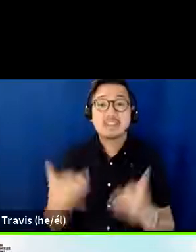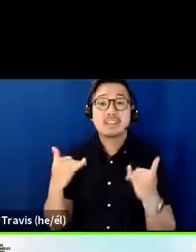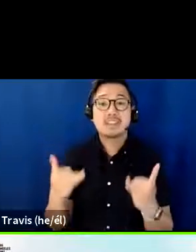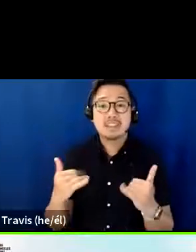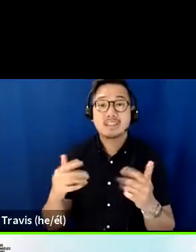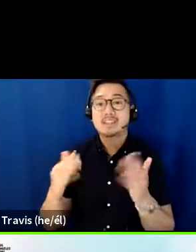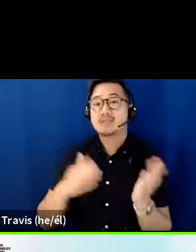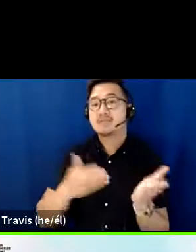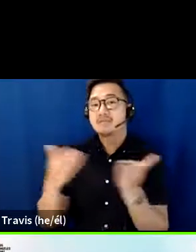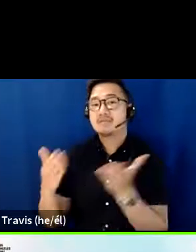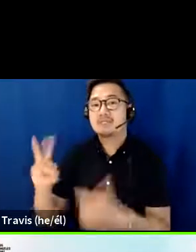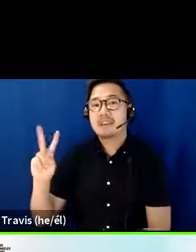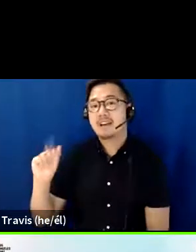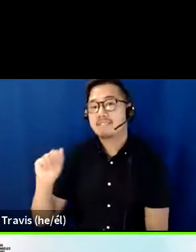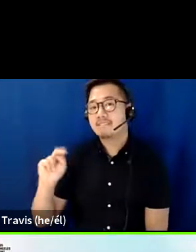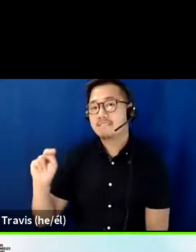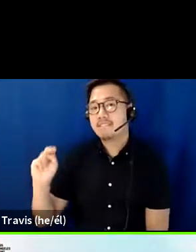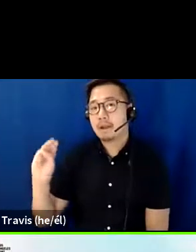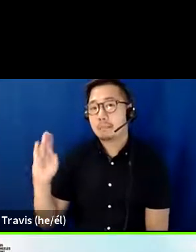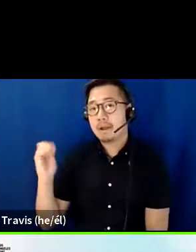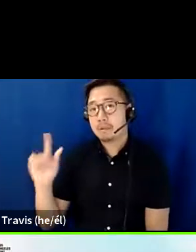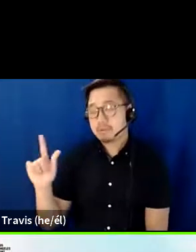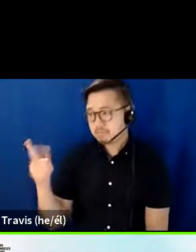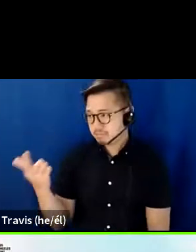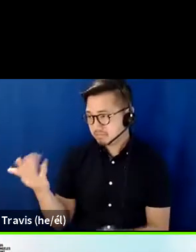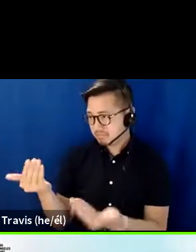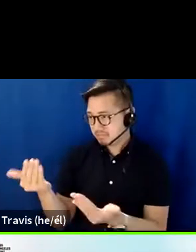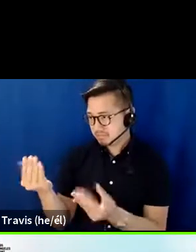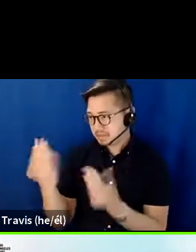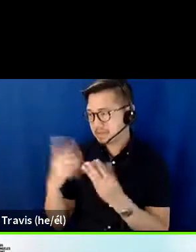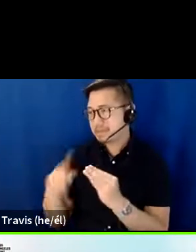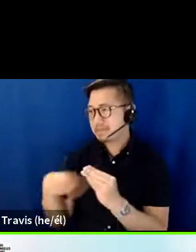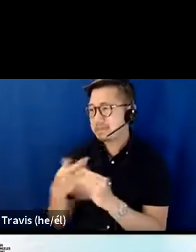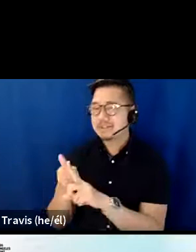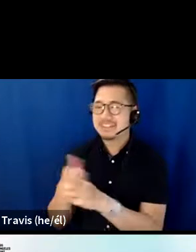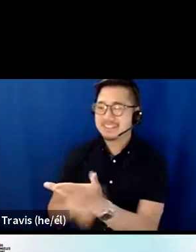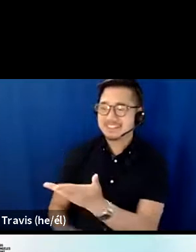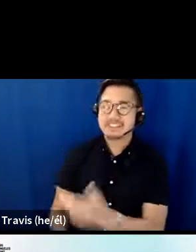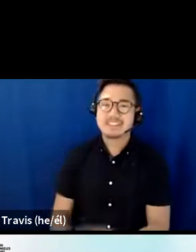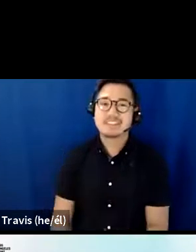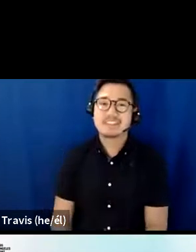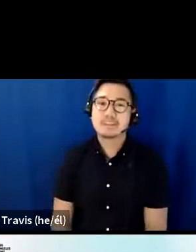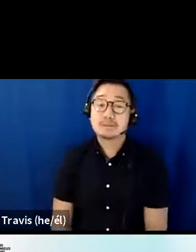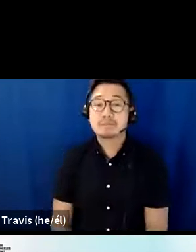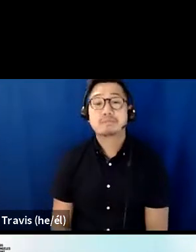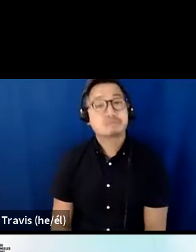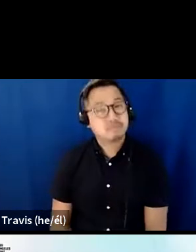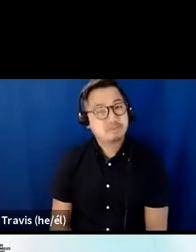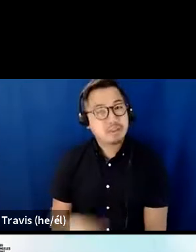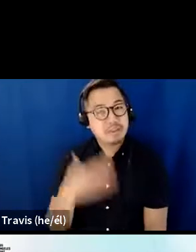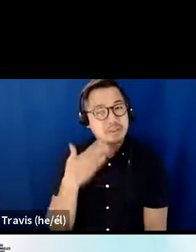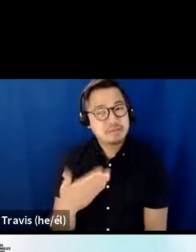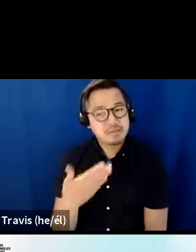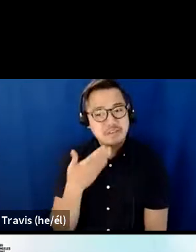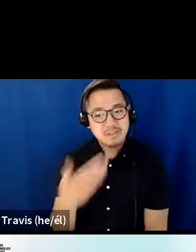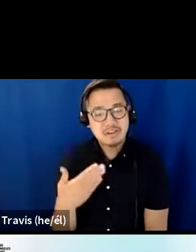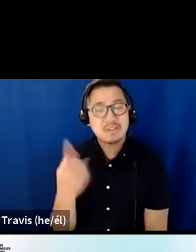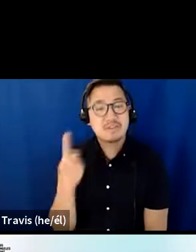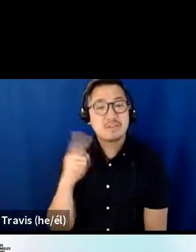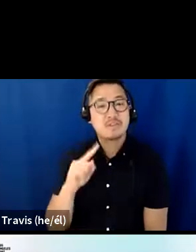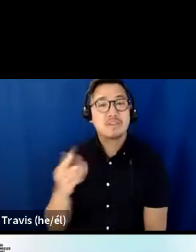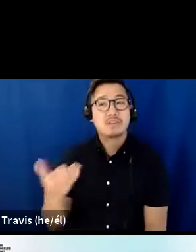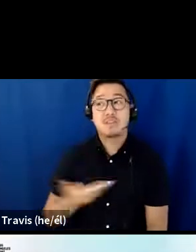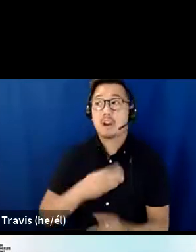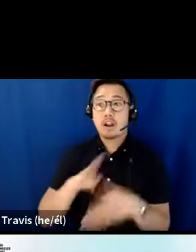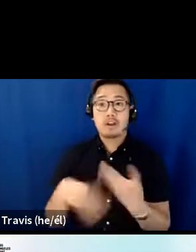Vann Michael. Vann, why don't you tell us a little something about you? Well, thank you for inviting all of